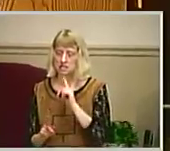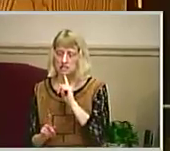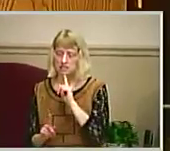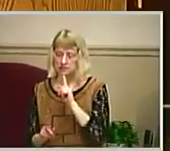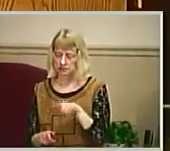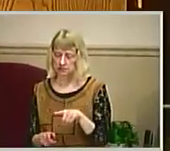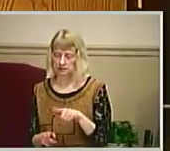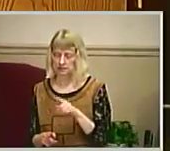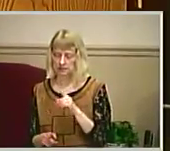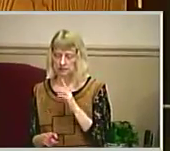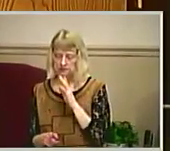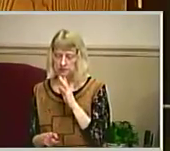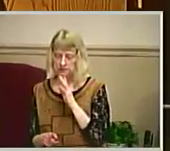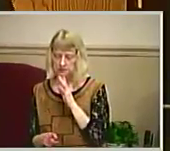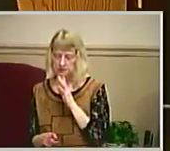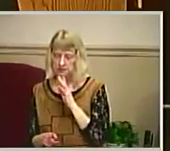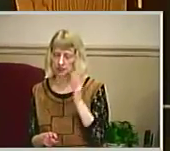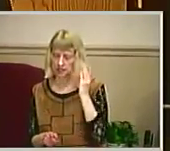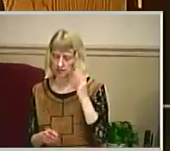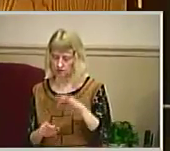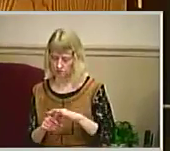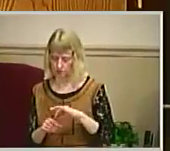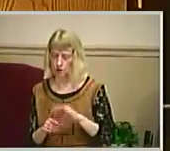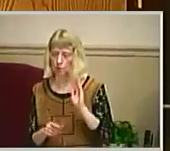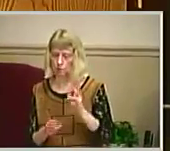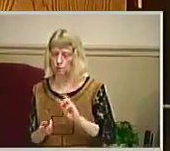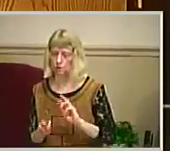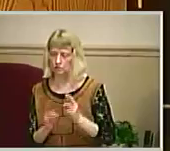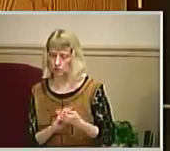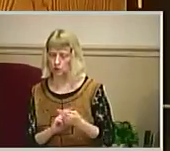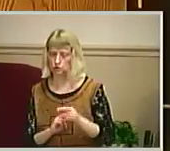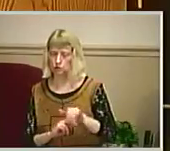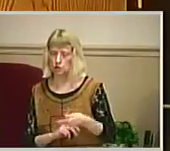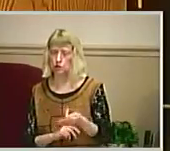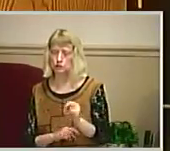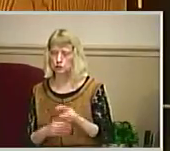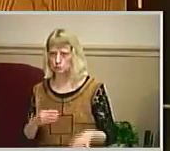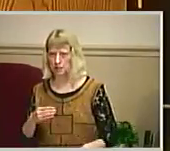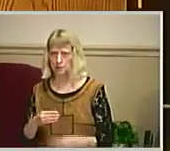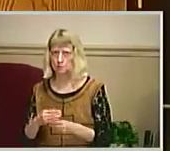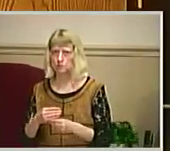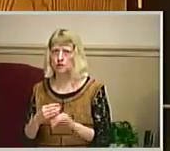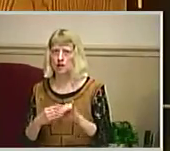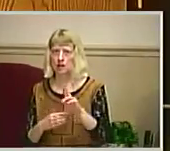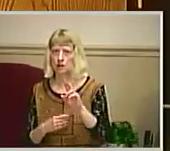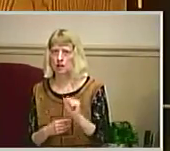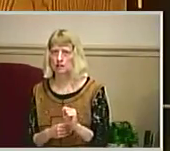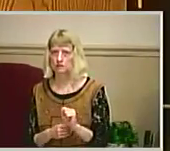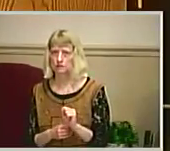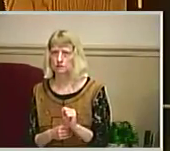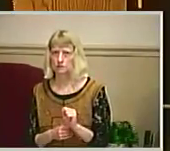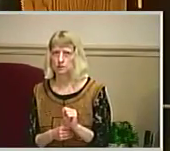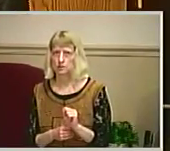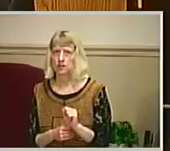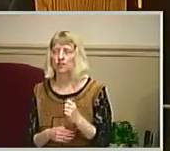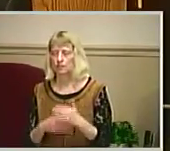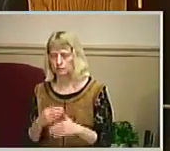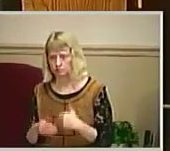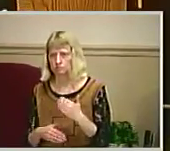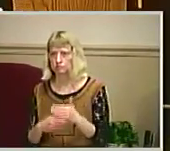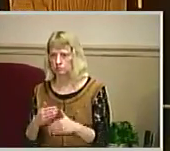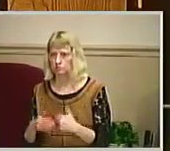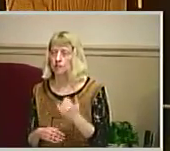said, if I'm elected, we are going to reverse the Johnson Amendment to the IRS code. Now, I don't know, it's going to take time if he